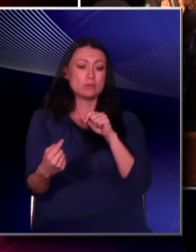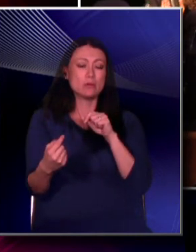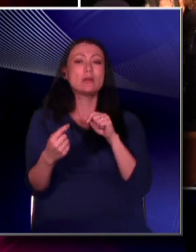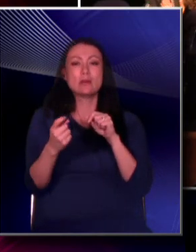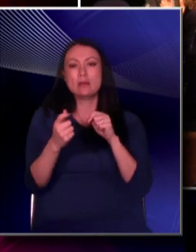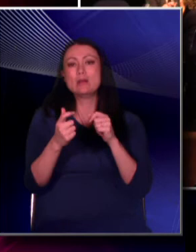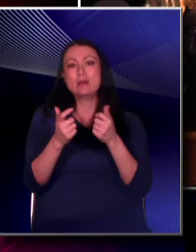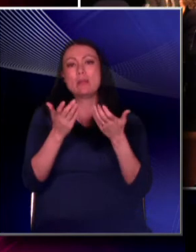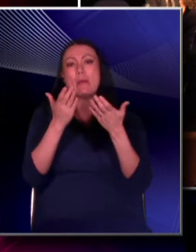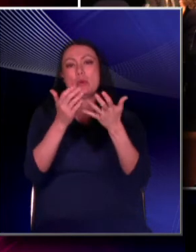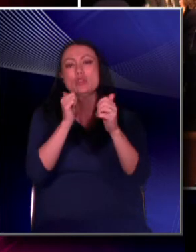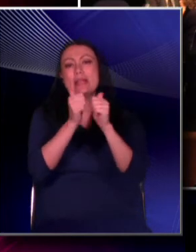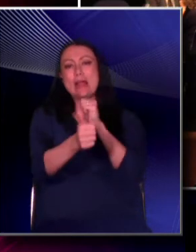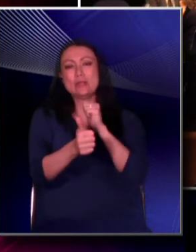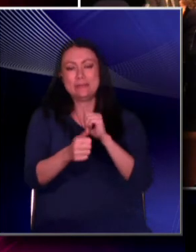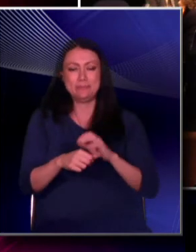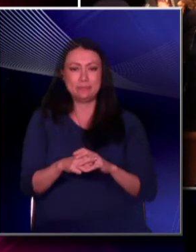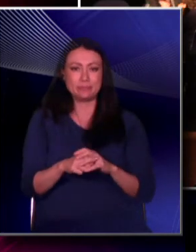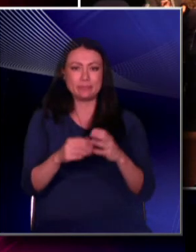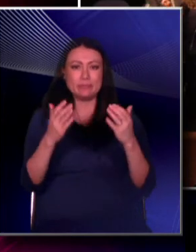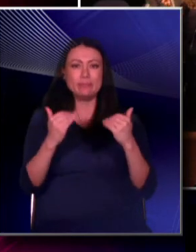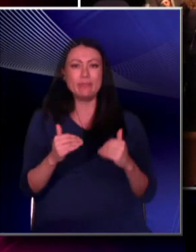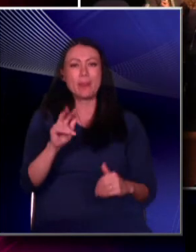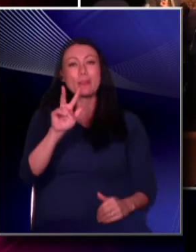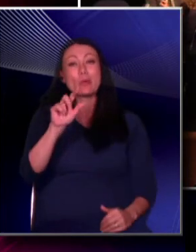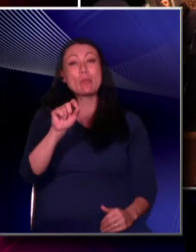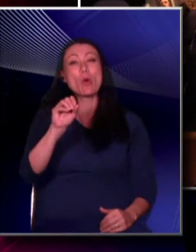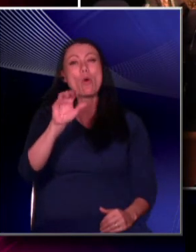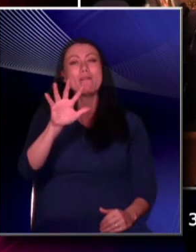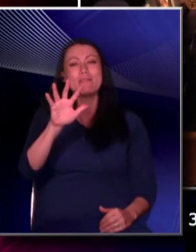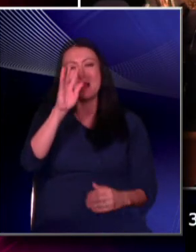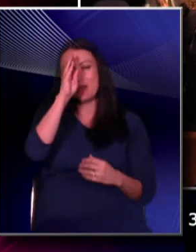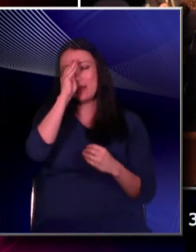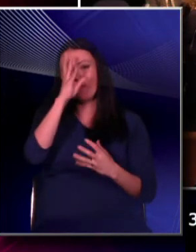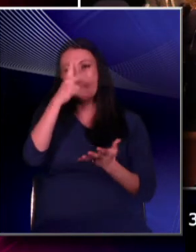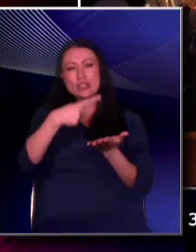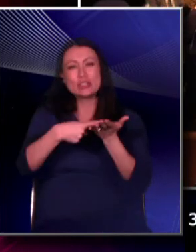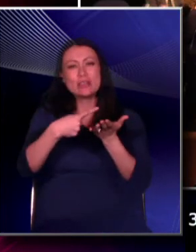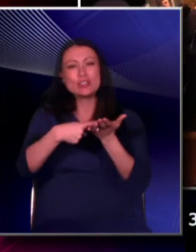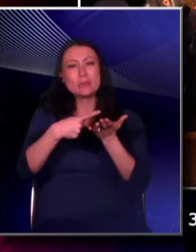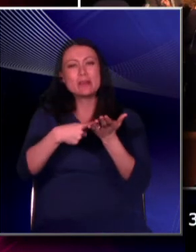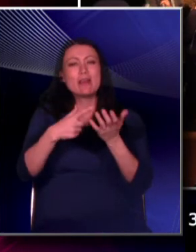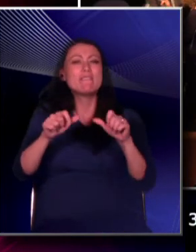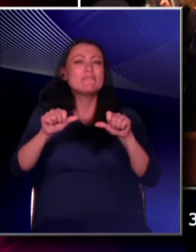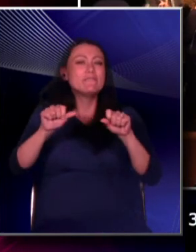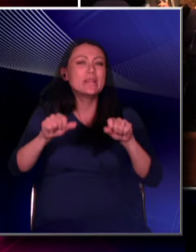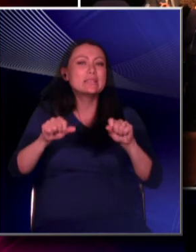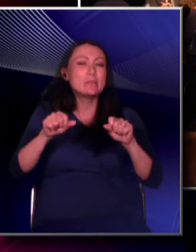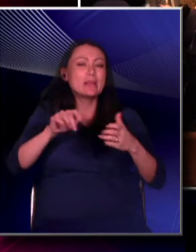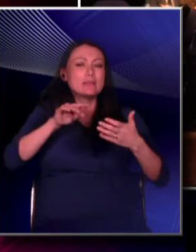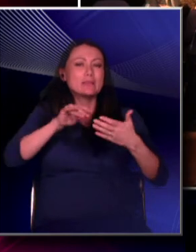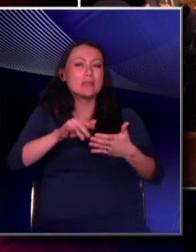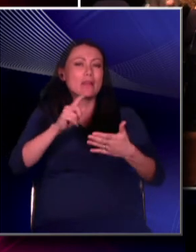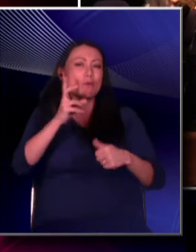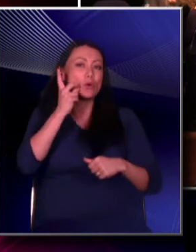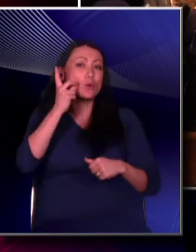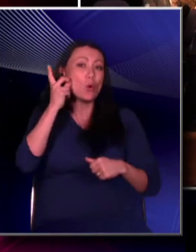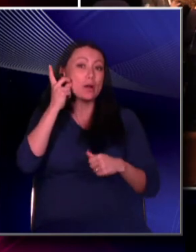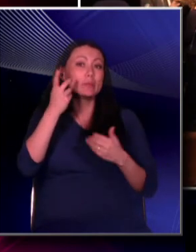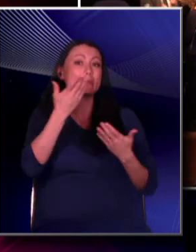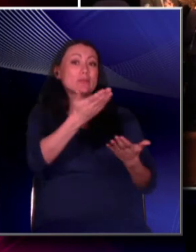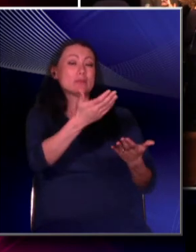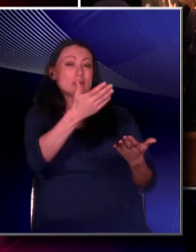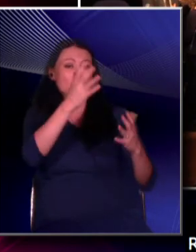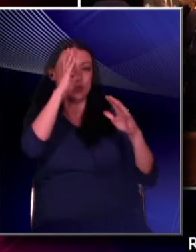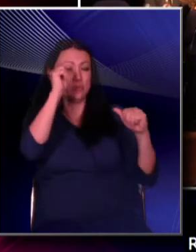Motion carries. Item 3.05, information discussion item, feasibility study on residential program. Superintendent Reichman, I'm